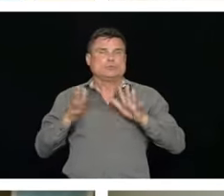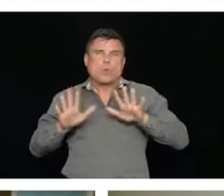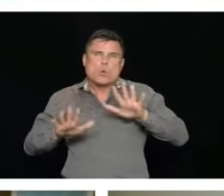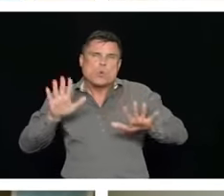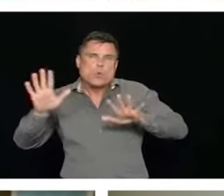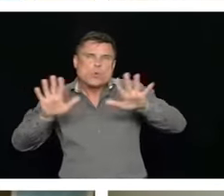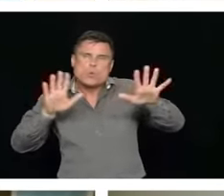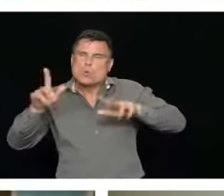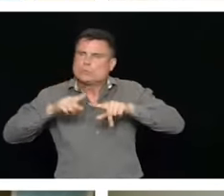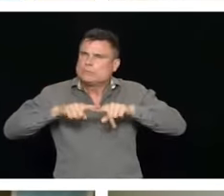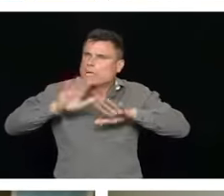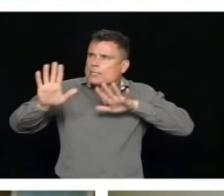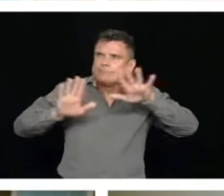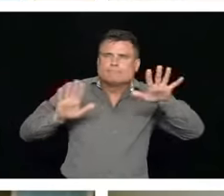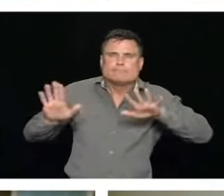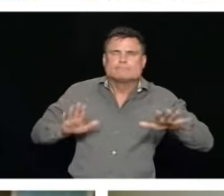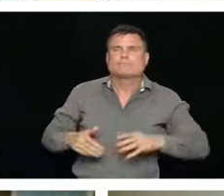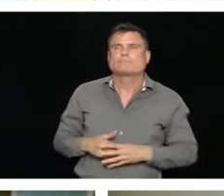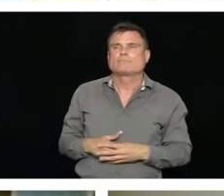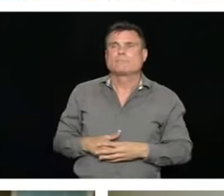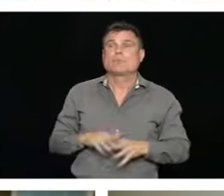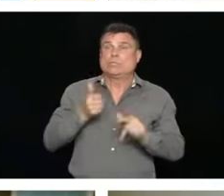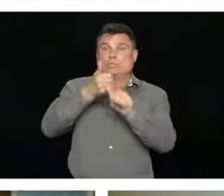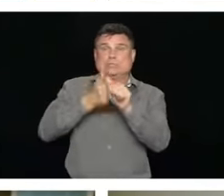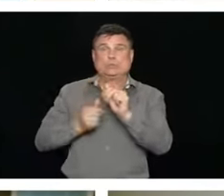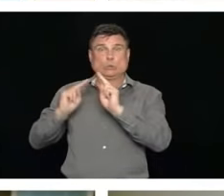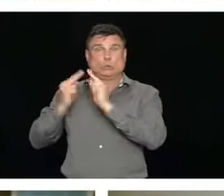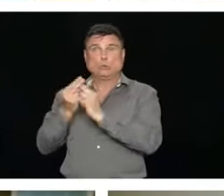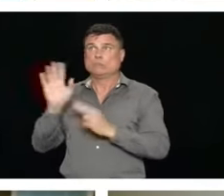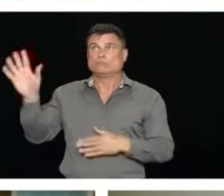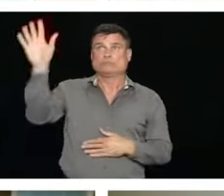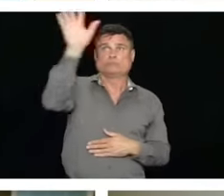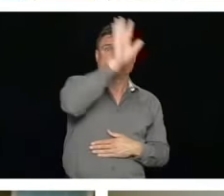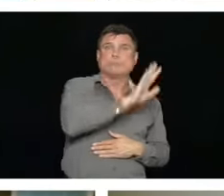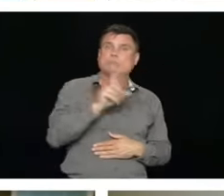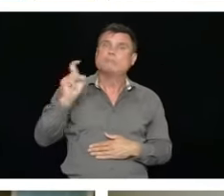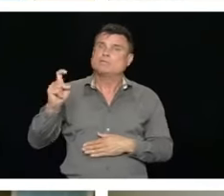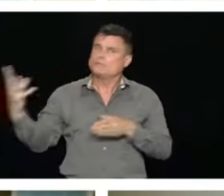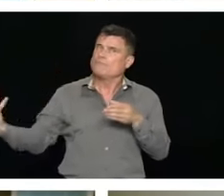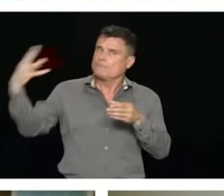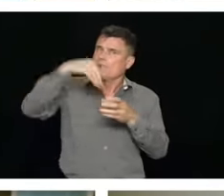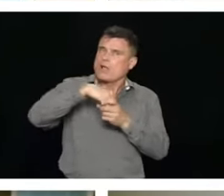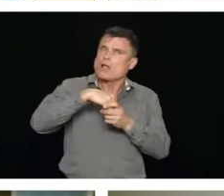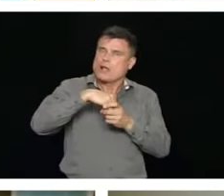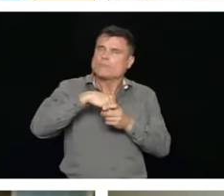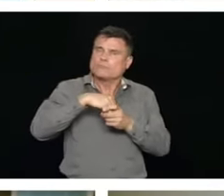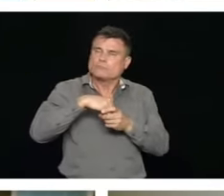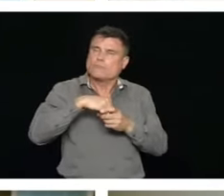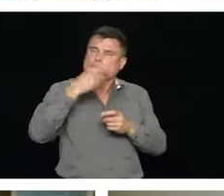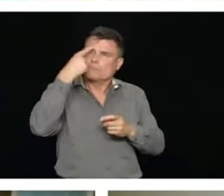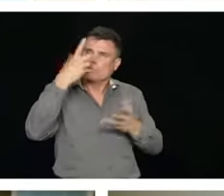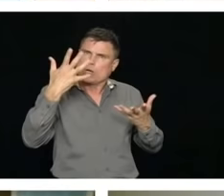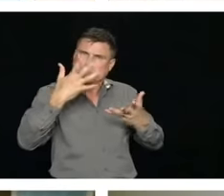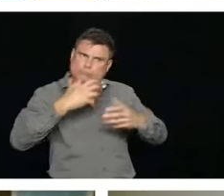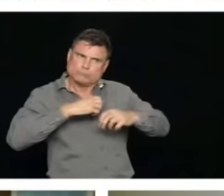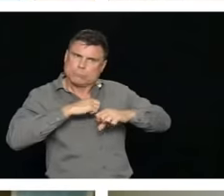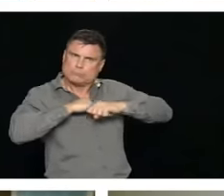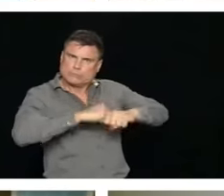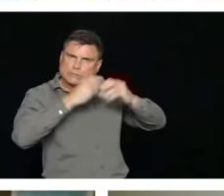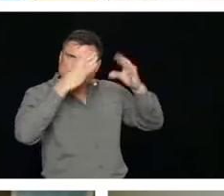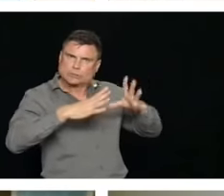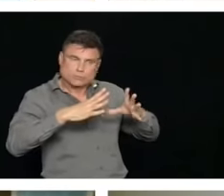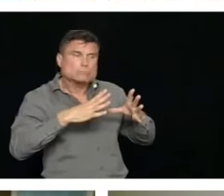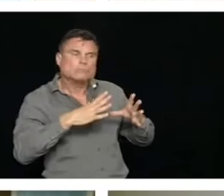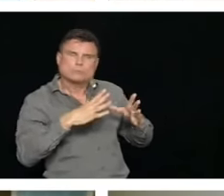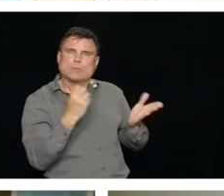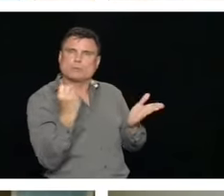to the ministry on June 1st. And we're already seeing some very innovative ideas coming forward about how teachers